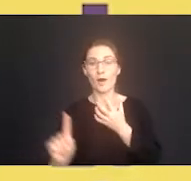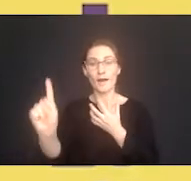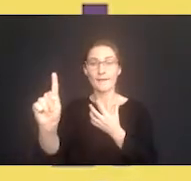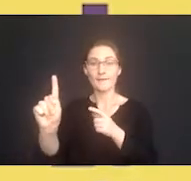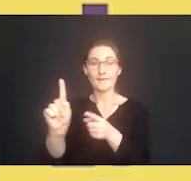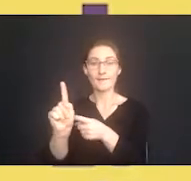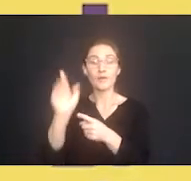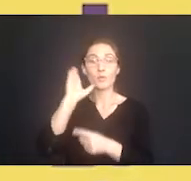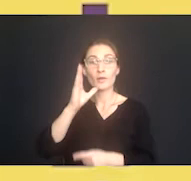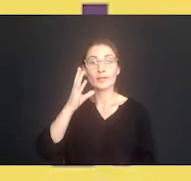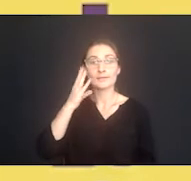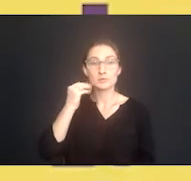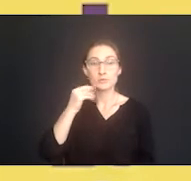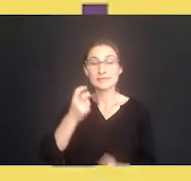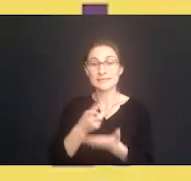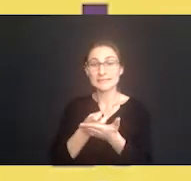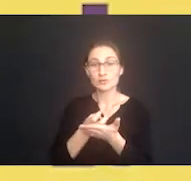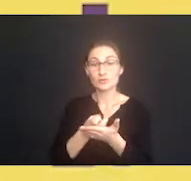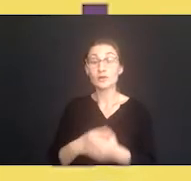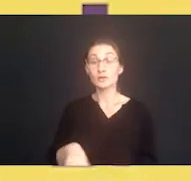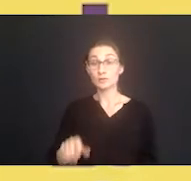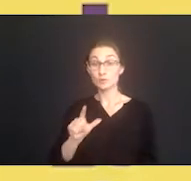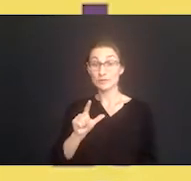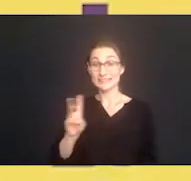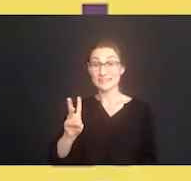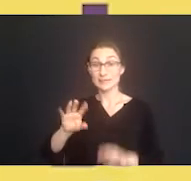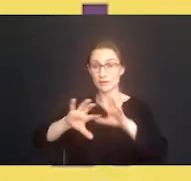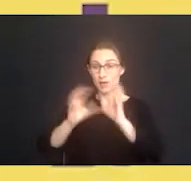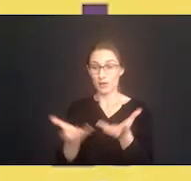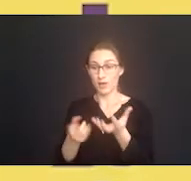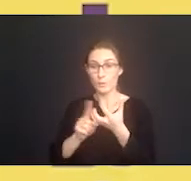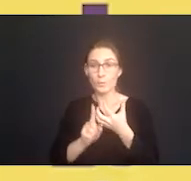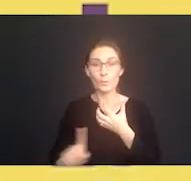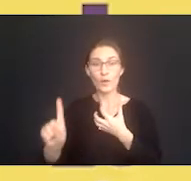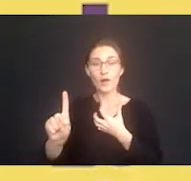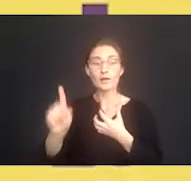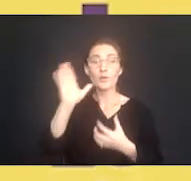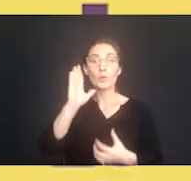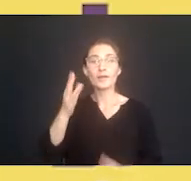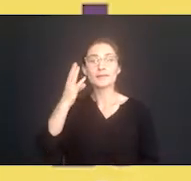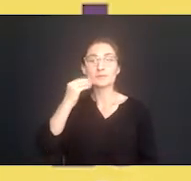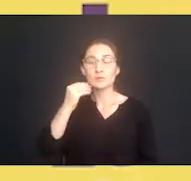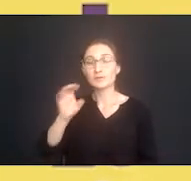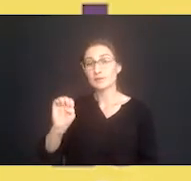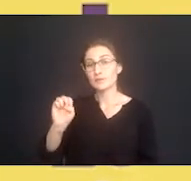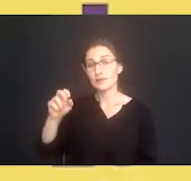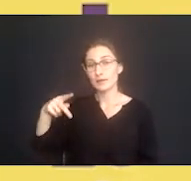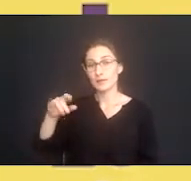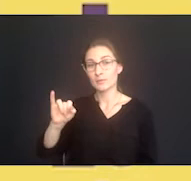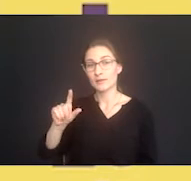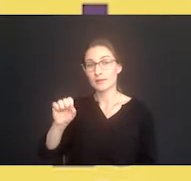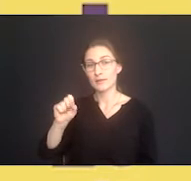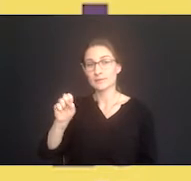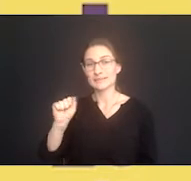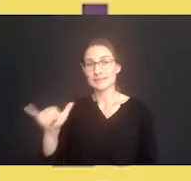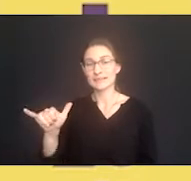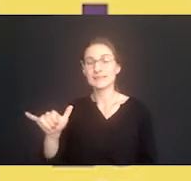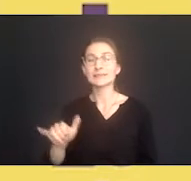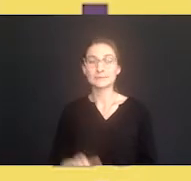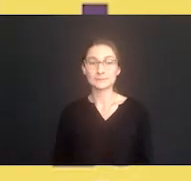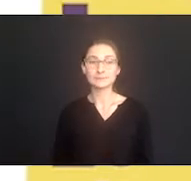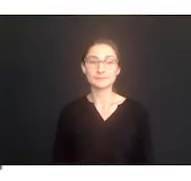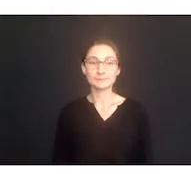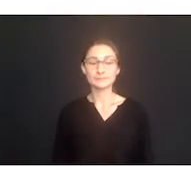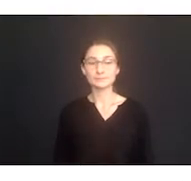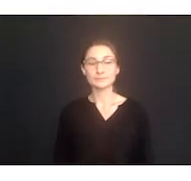and 1 in 26 will have this tendency for recurrent, unprovoked seizures. So 1 in 26 people will develop